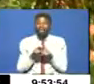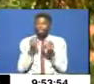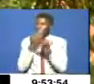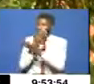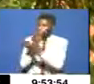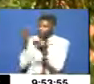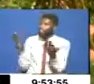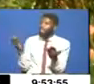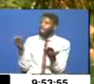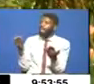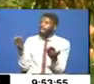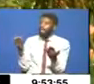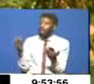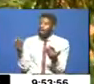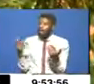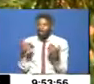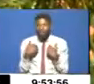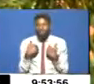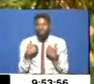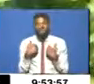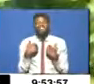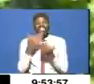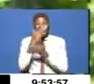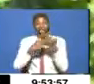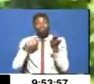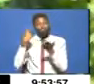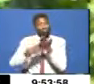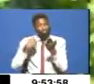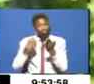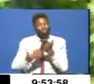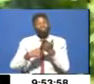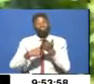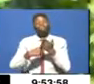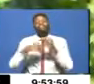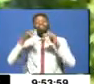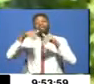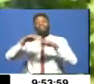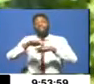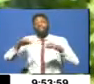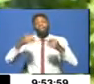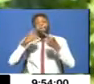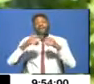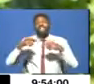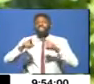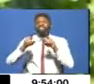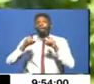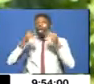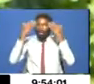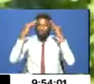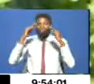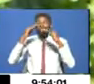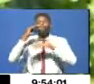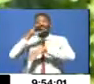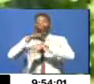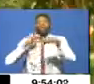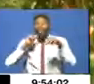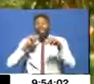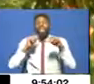the Muzungu farms here, but they didn't know when to call a vet. So my